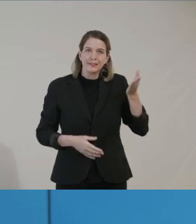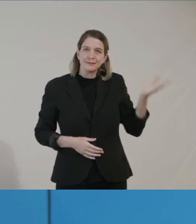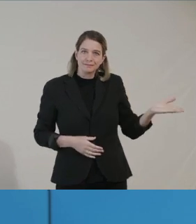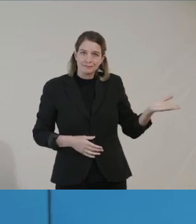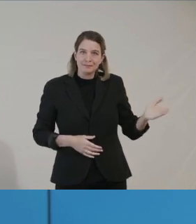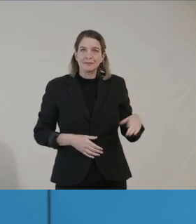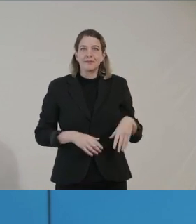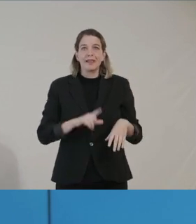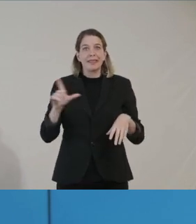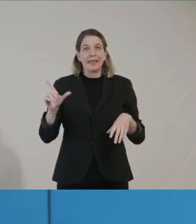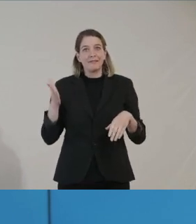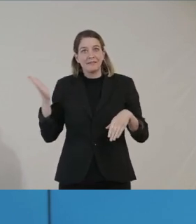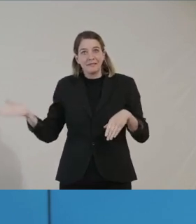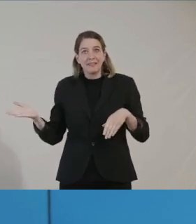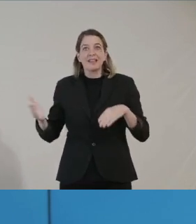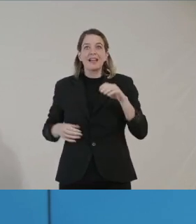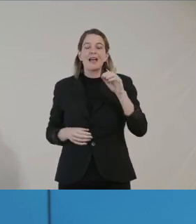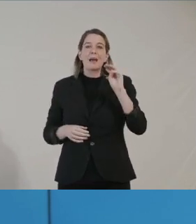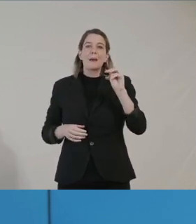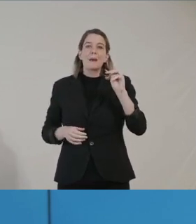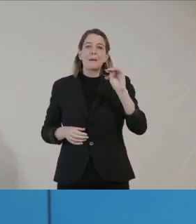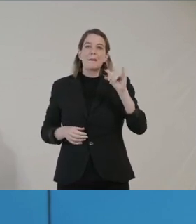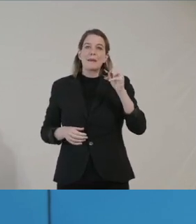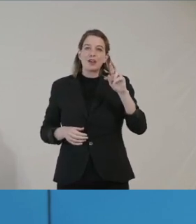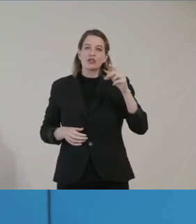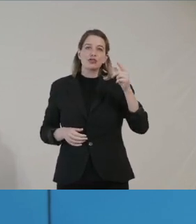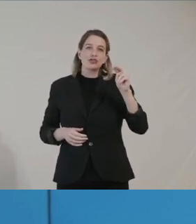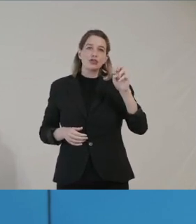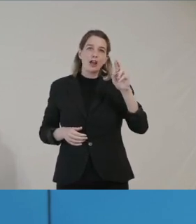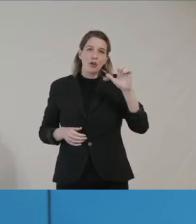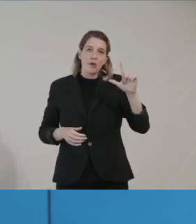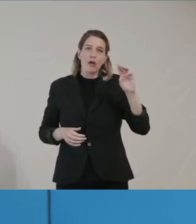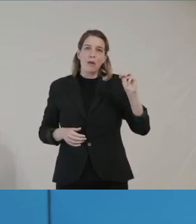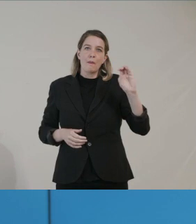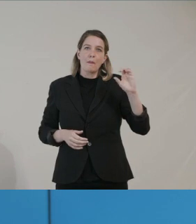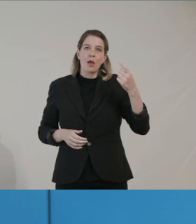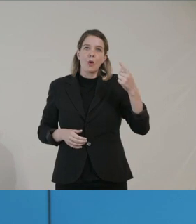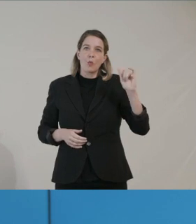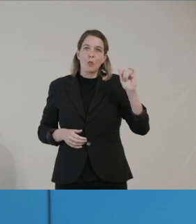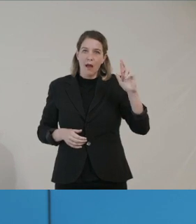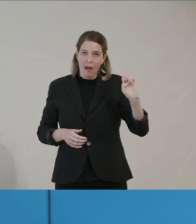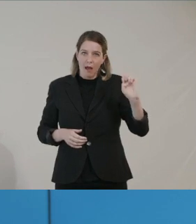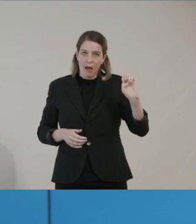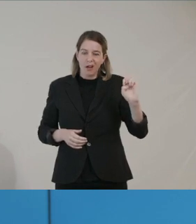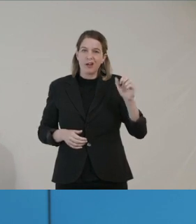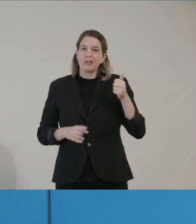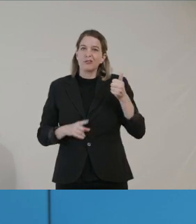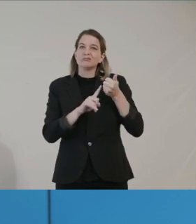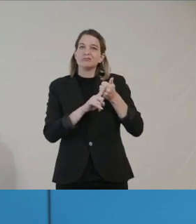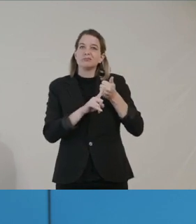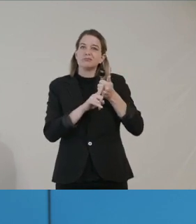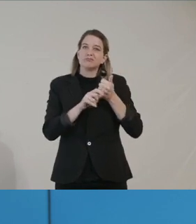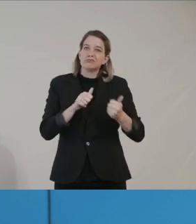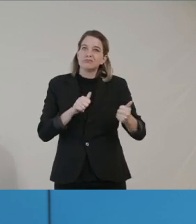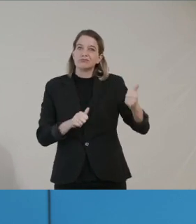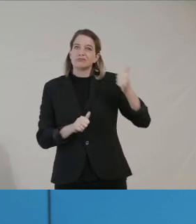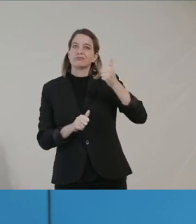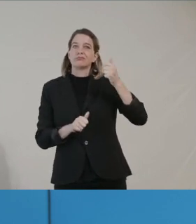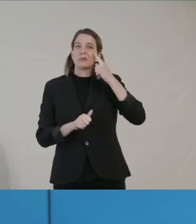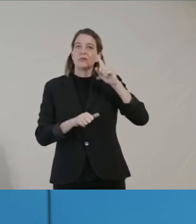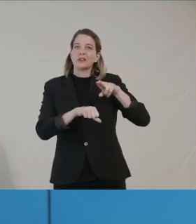left, who is the Adjutant General of the National Guard and leading up efforts for the Department of Emergency Management